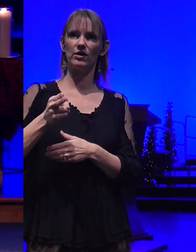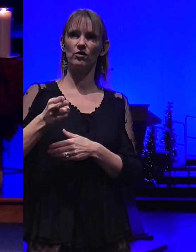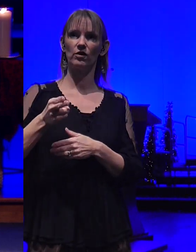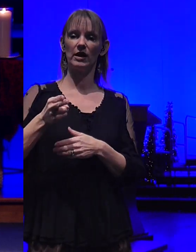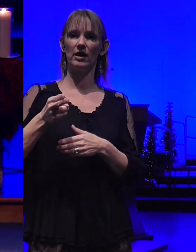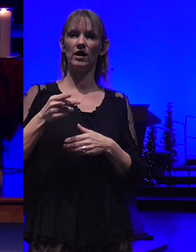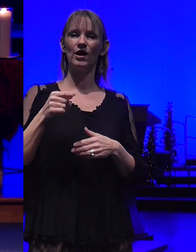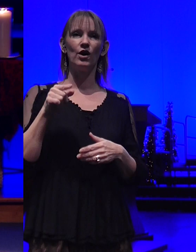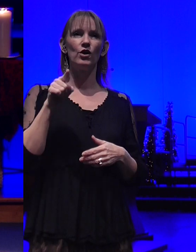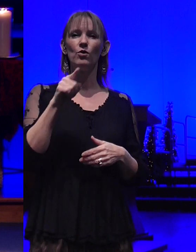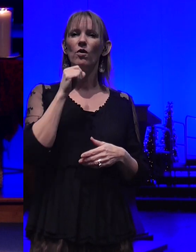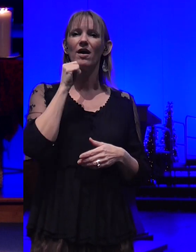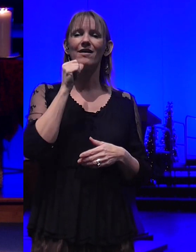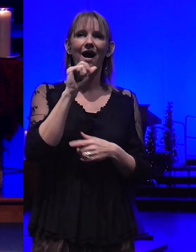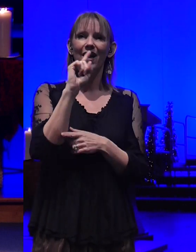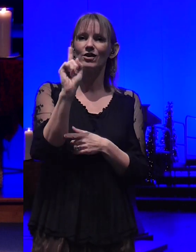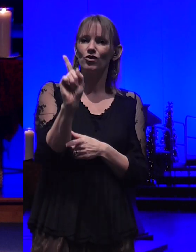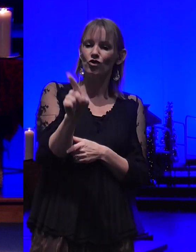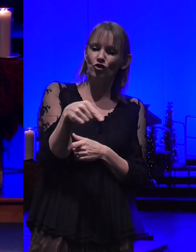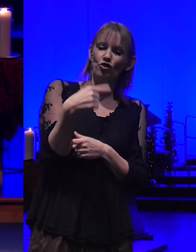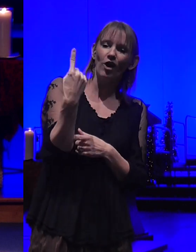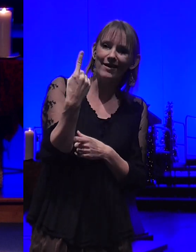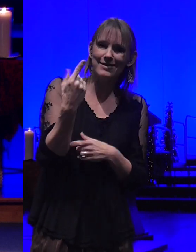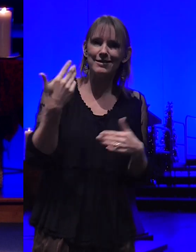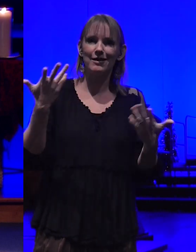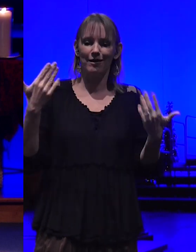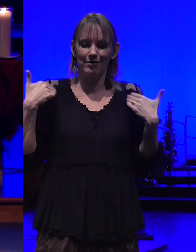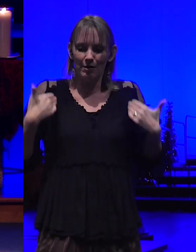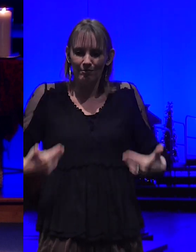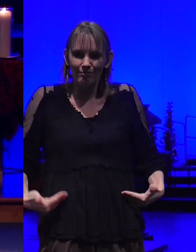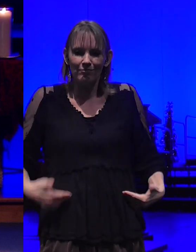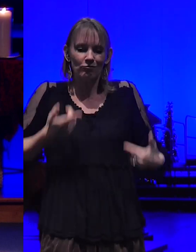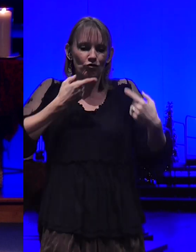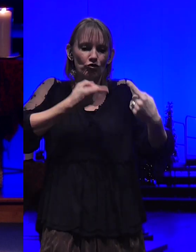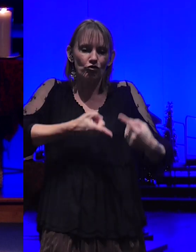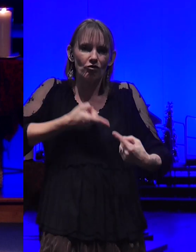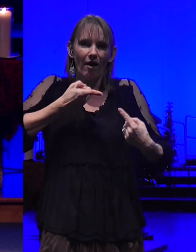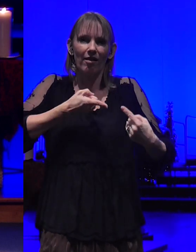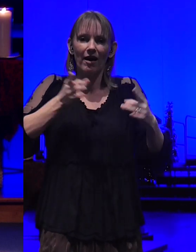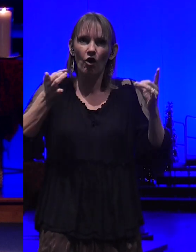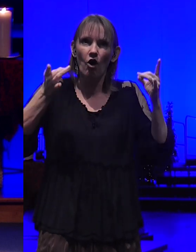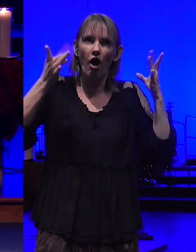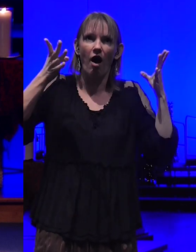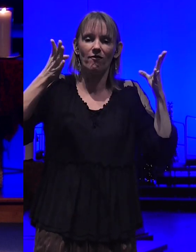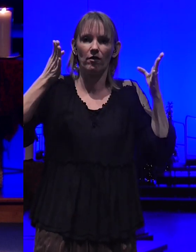that you're not just a biological, struggling, awful being.